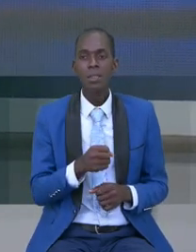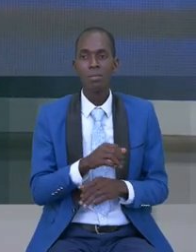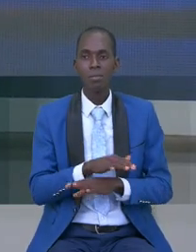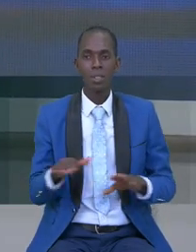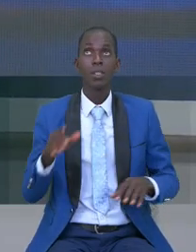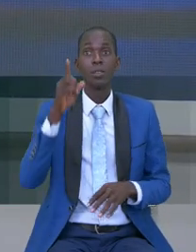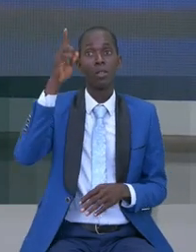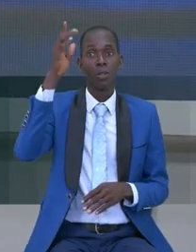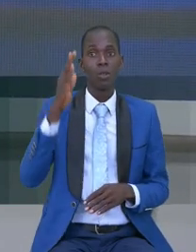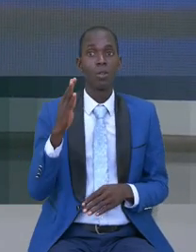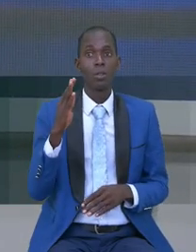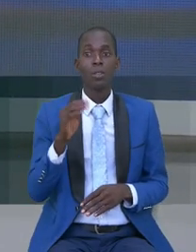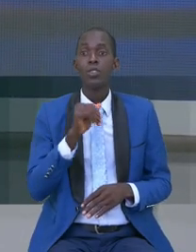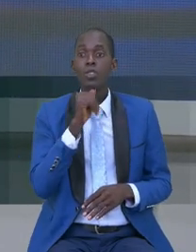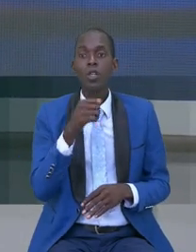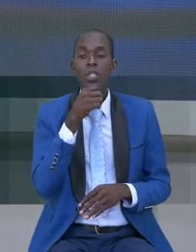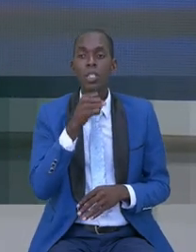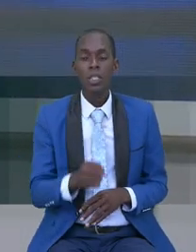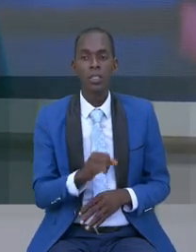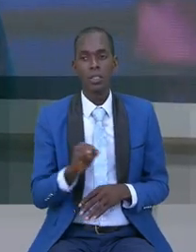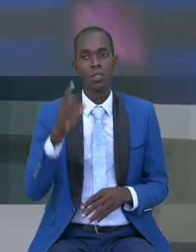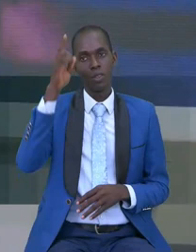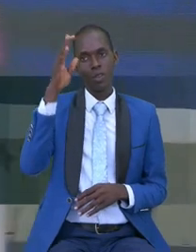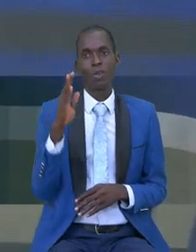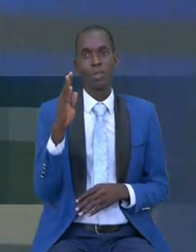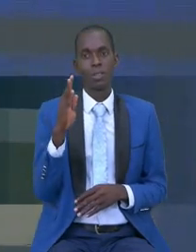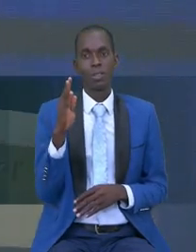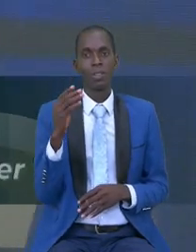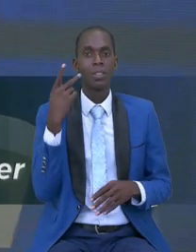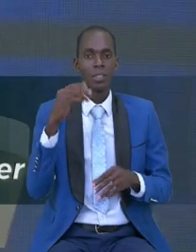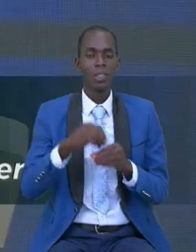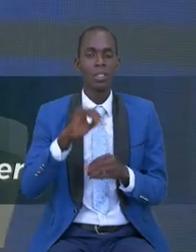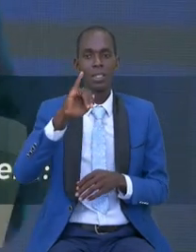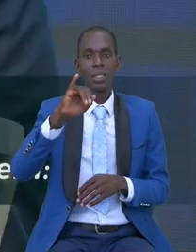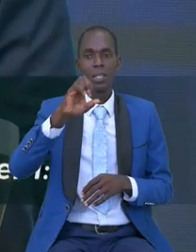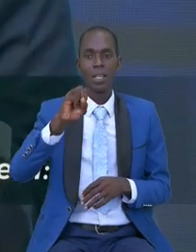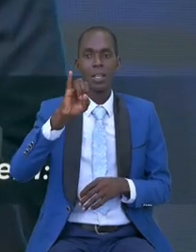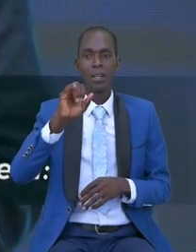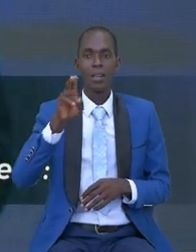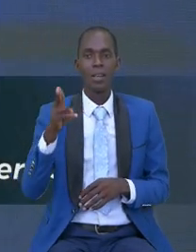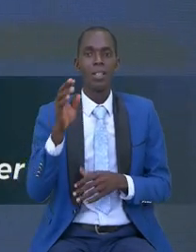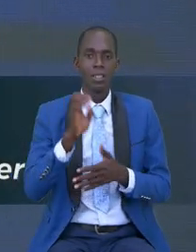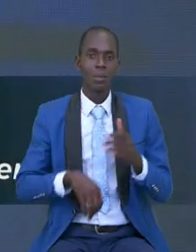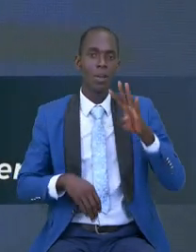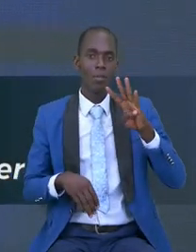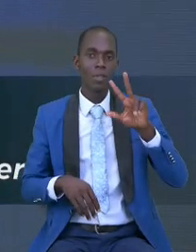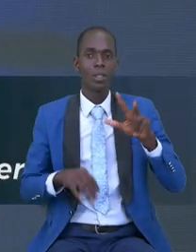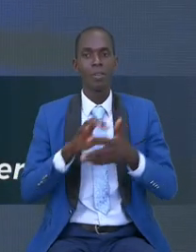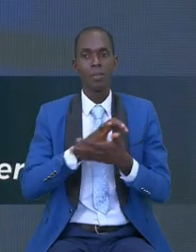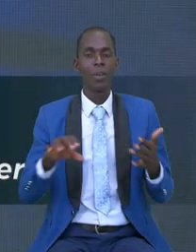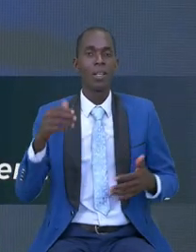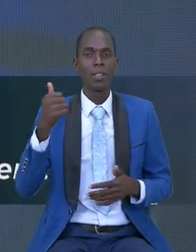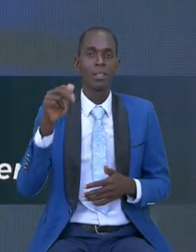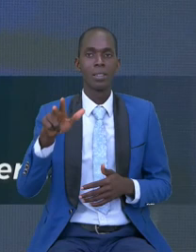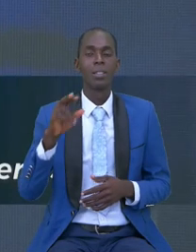God. Ageless God. Isaiah chapter 43, and I'm reading from verse 13.